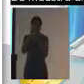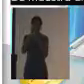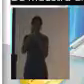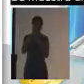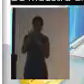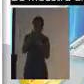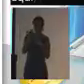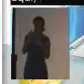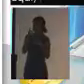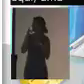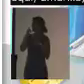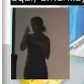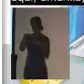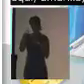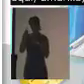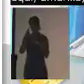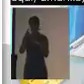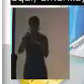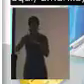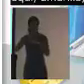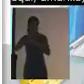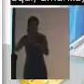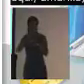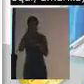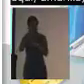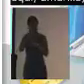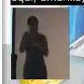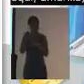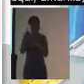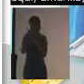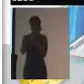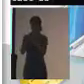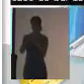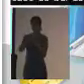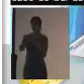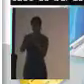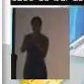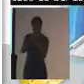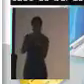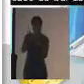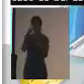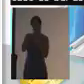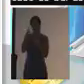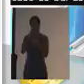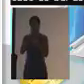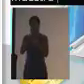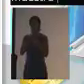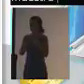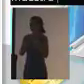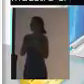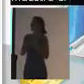that should be yellow here, the face of the child. In this case, it was a student that worked with us.